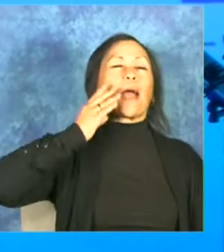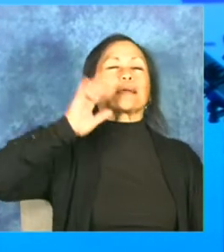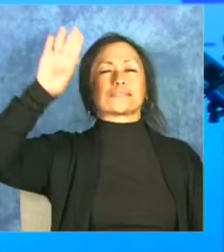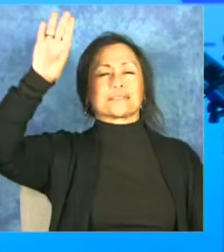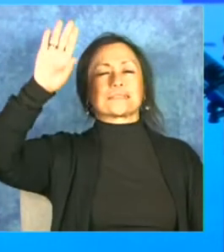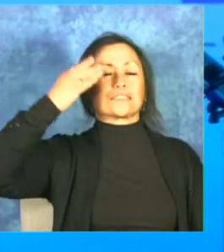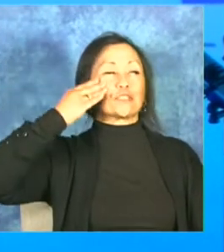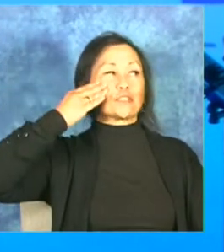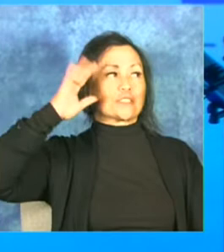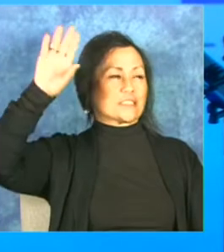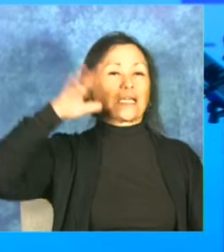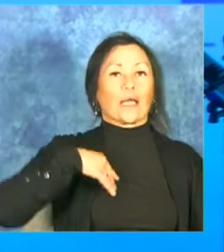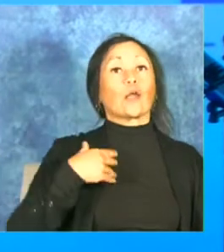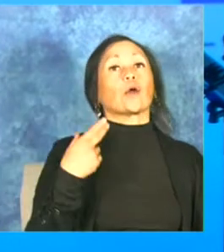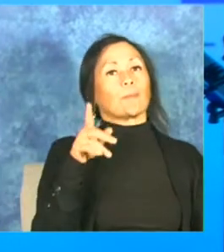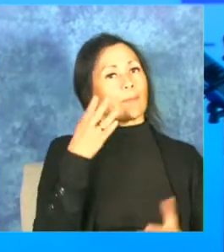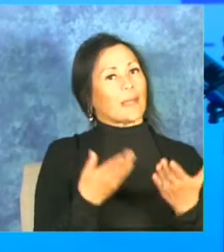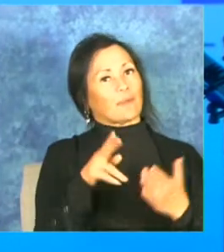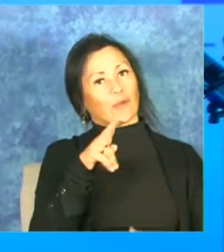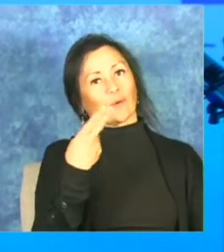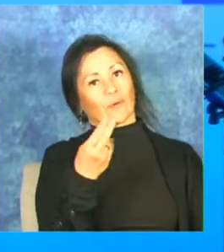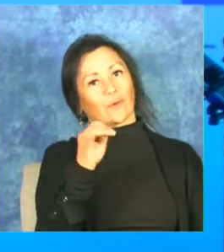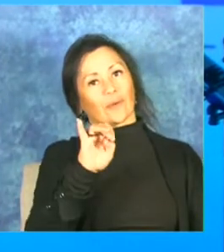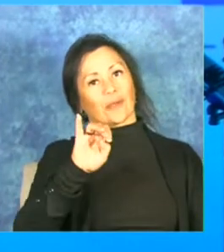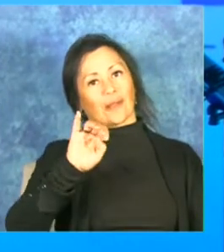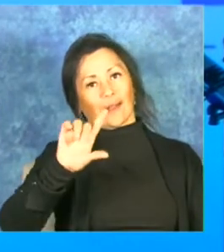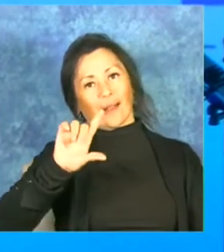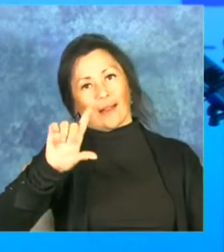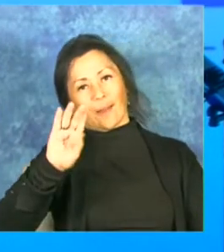You know that. You don't have to be a hillbilly to have experienced that.